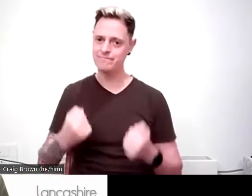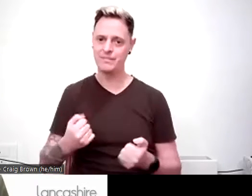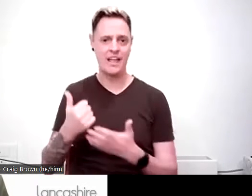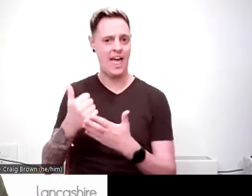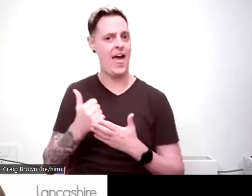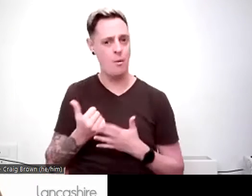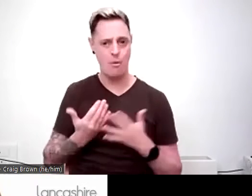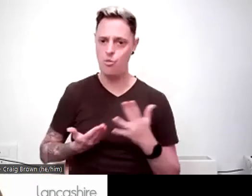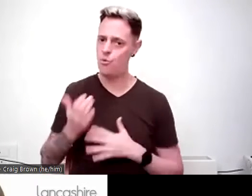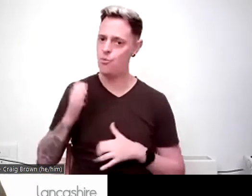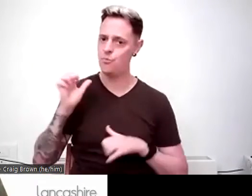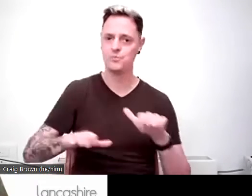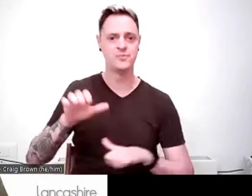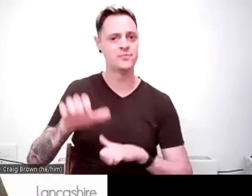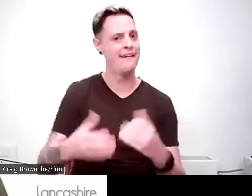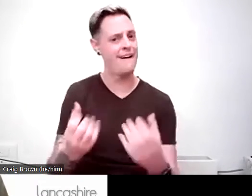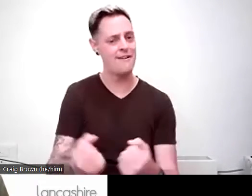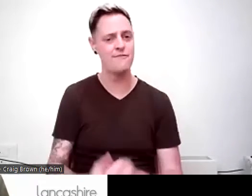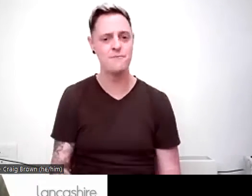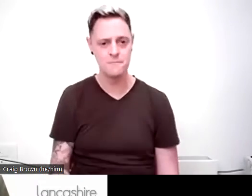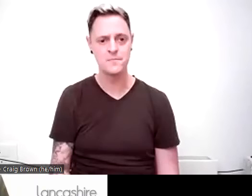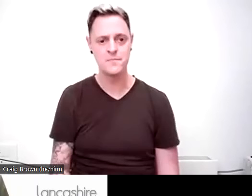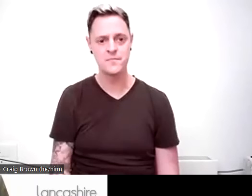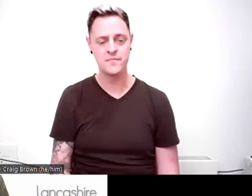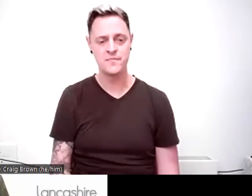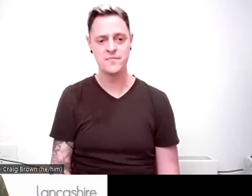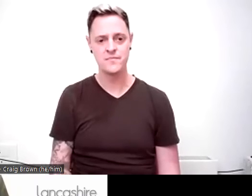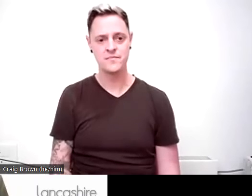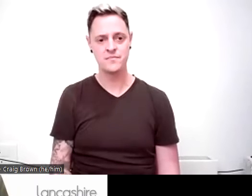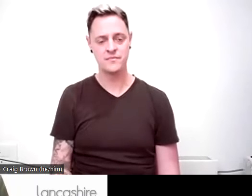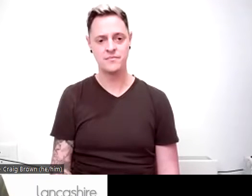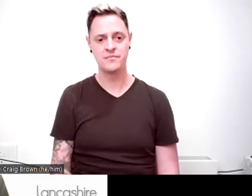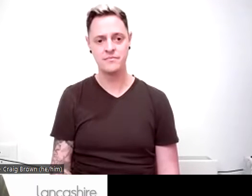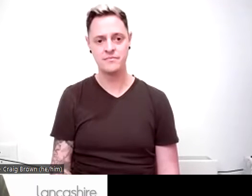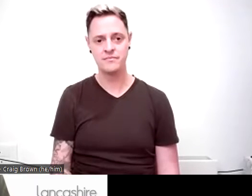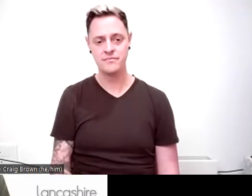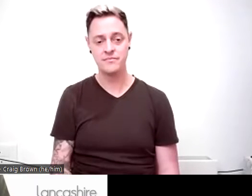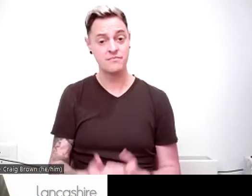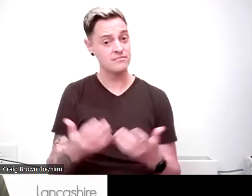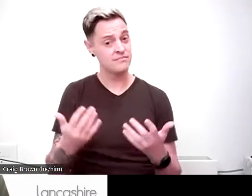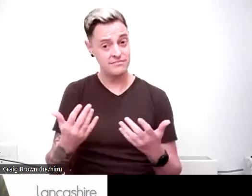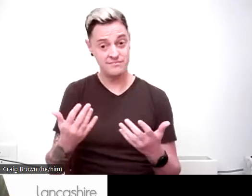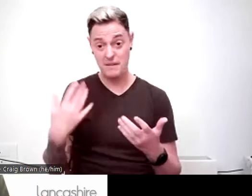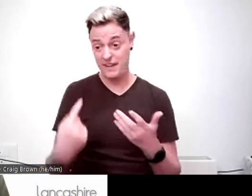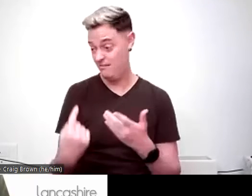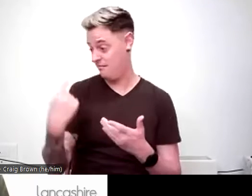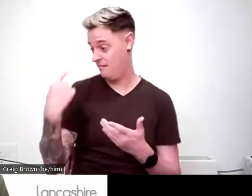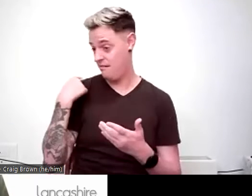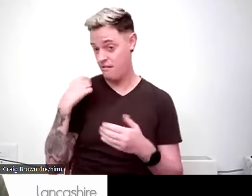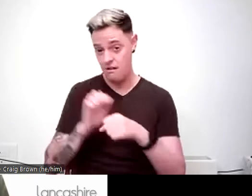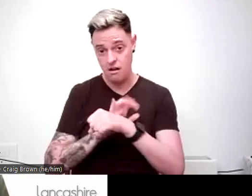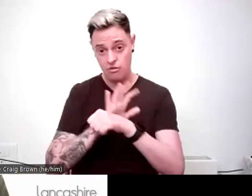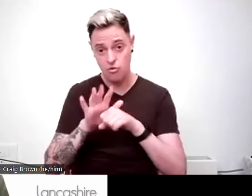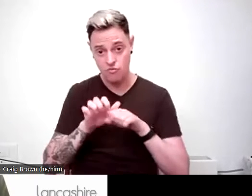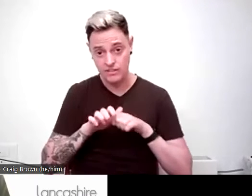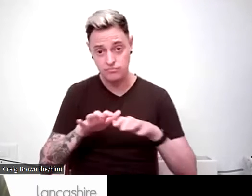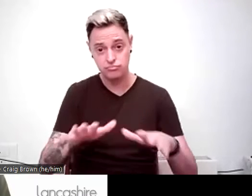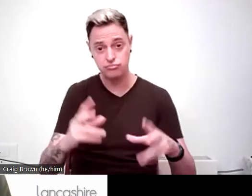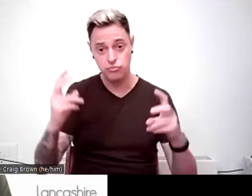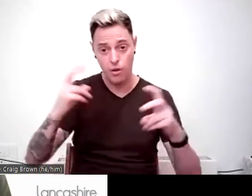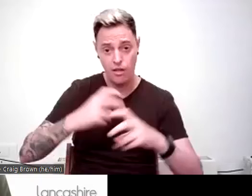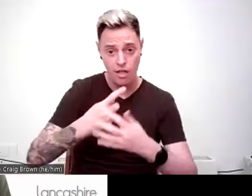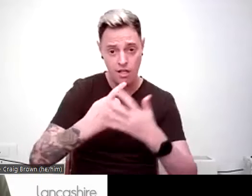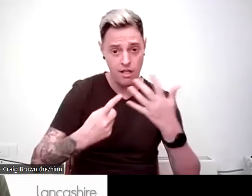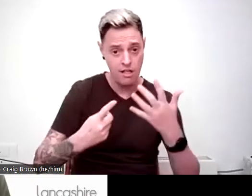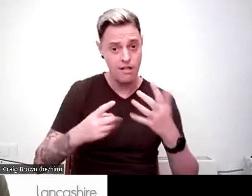supported me throughout this. It has really been my crutch, especially throughout the pandemic, when it kind of felt like the world was falling apart, even